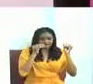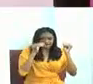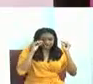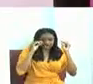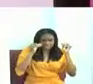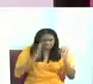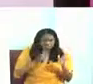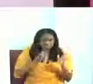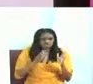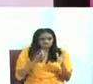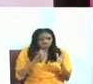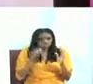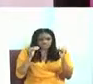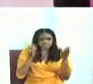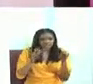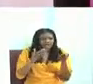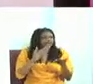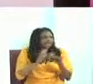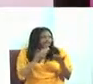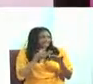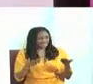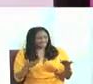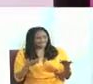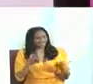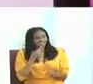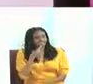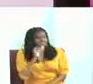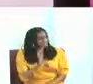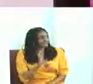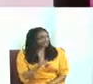things. It said that